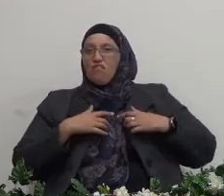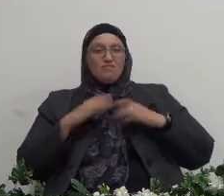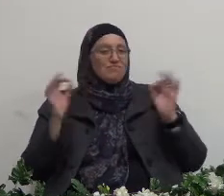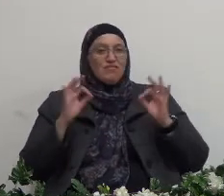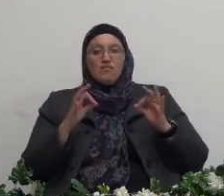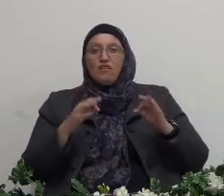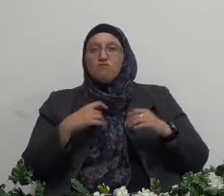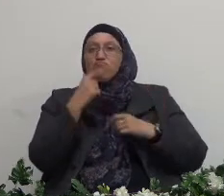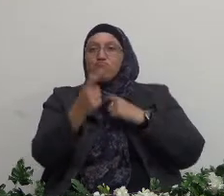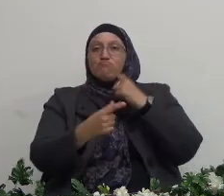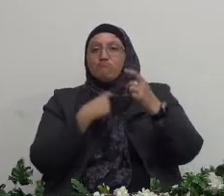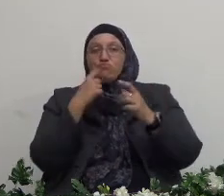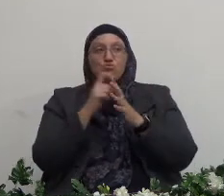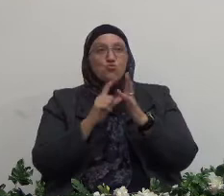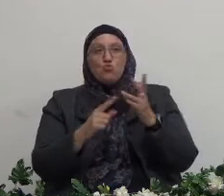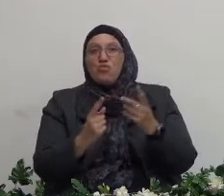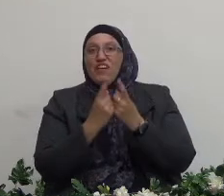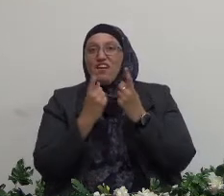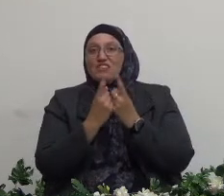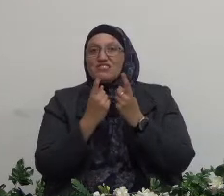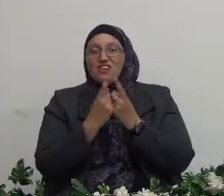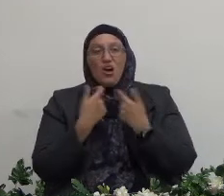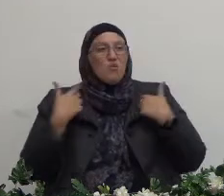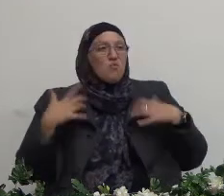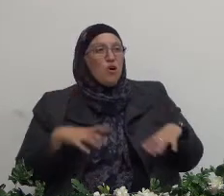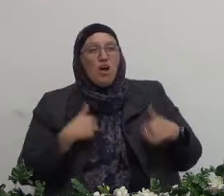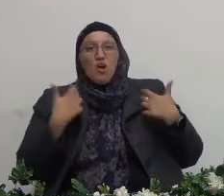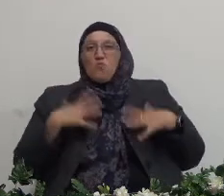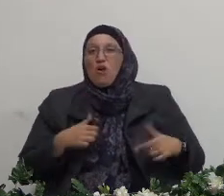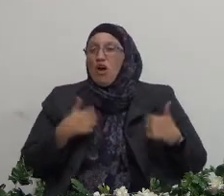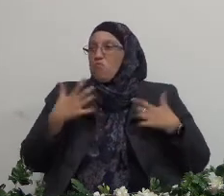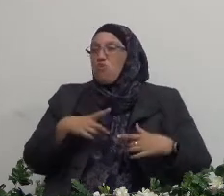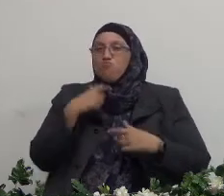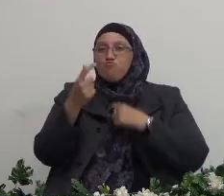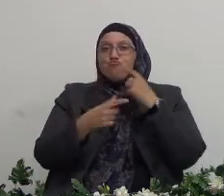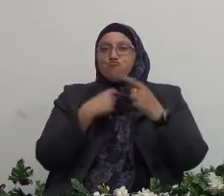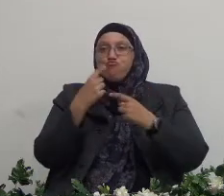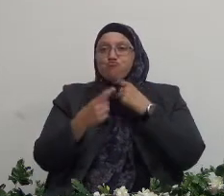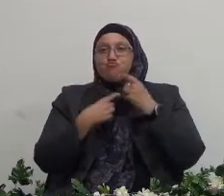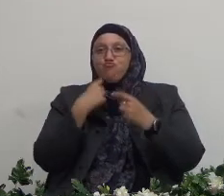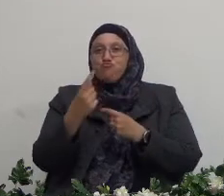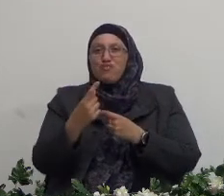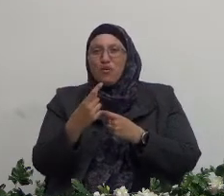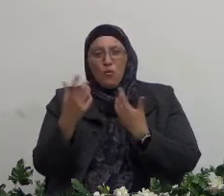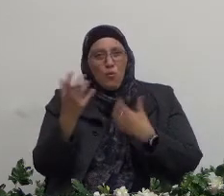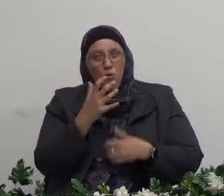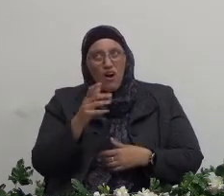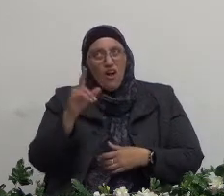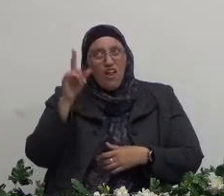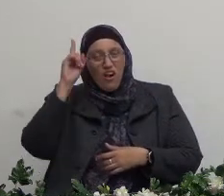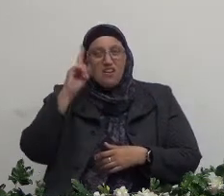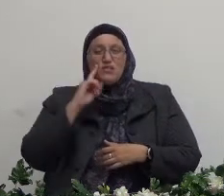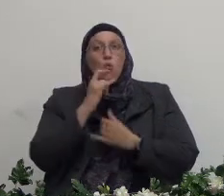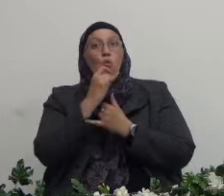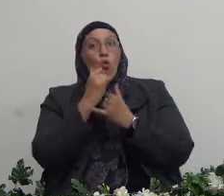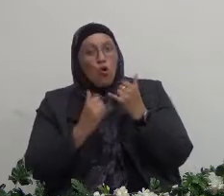animals that graze. And there's a reason why it only uses grazing animals. Because the grazing animals, they're domesticated. They're